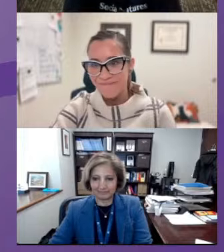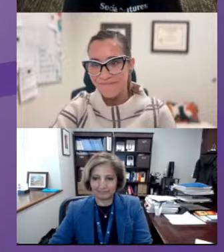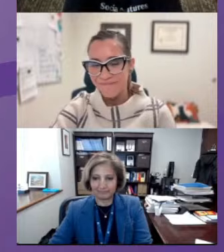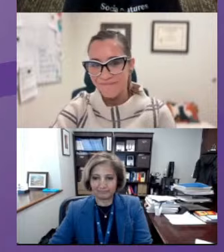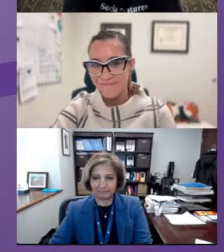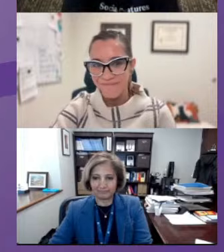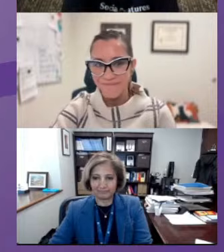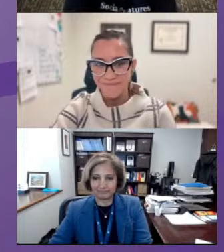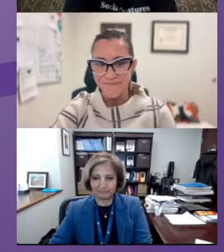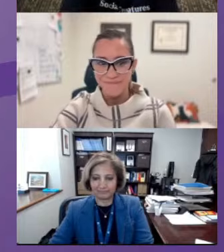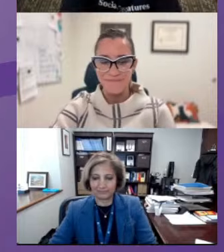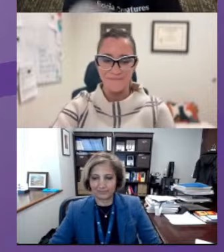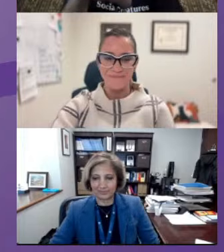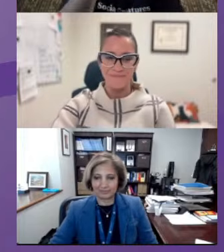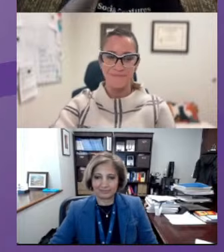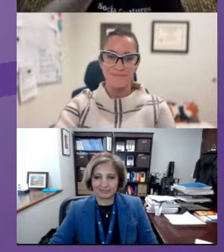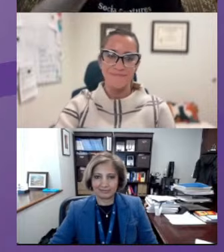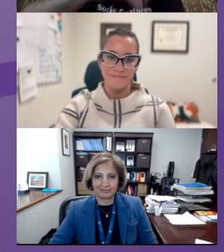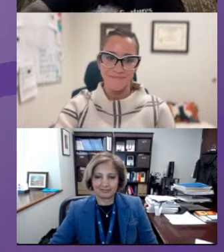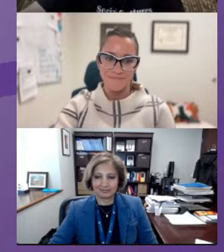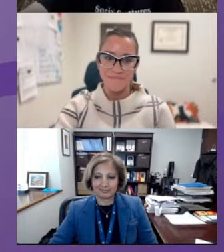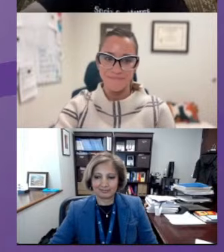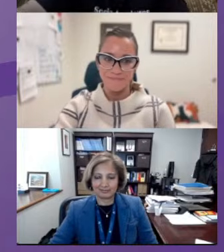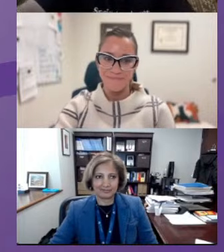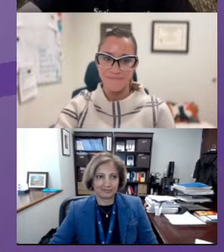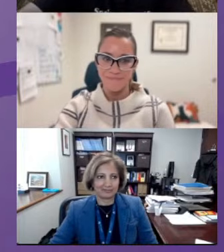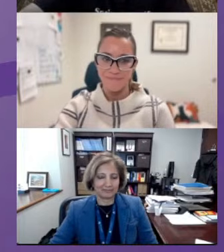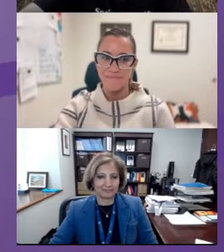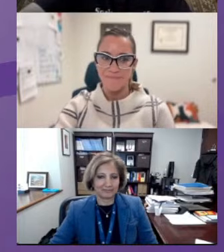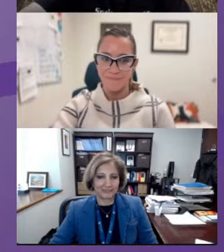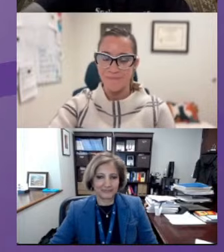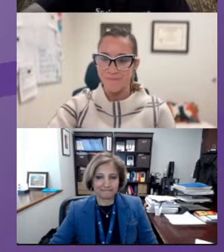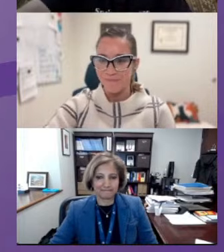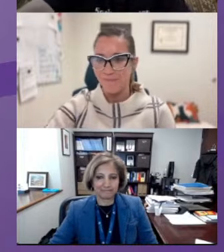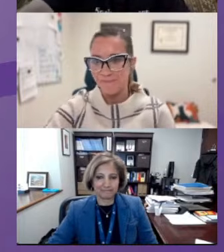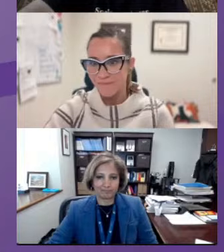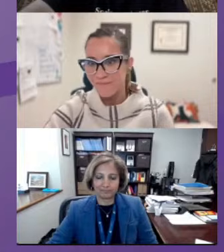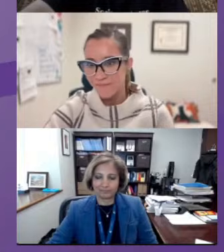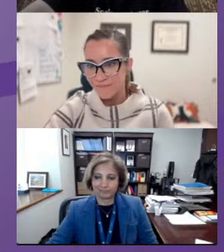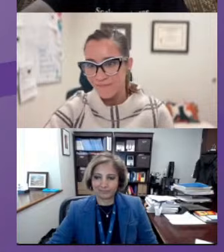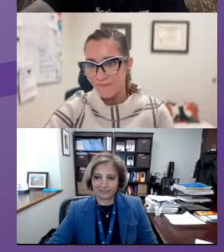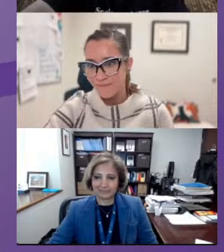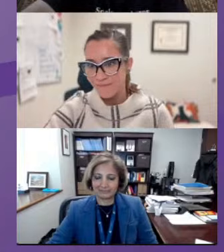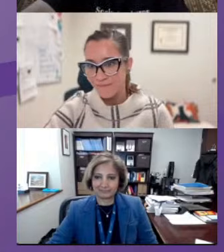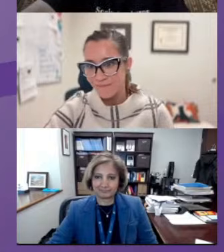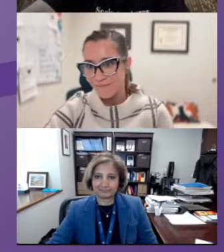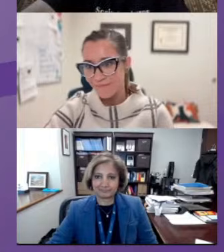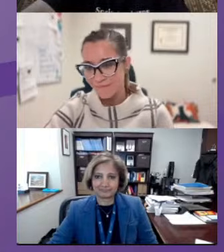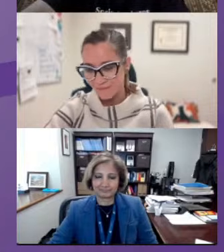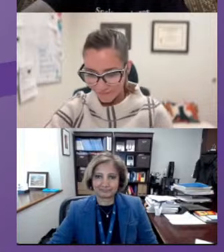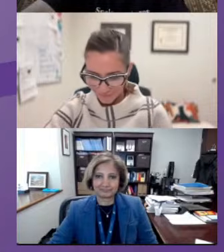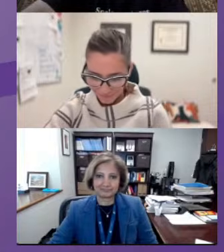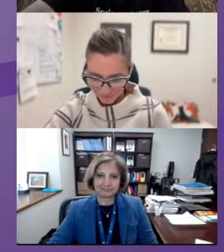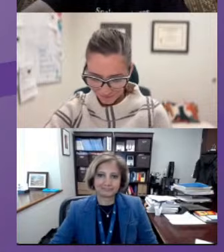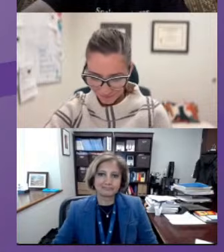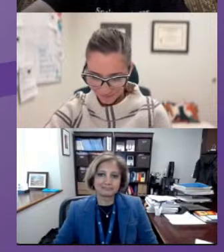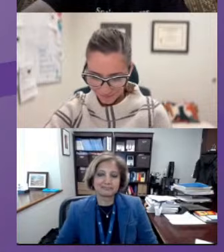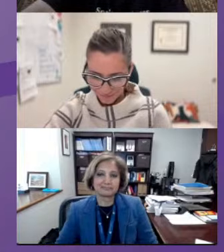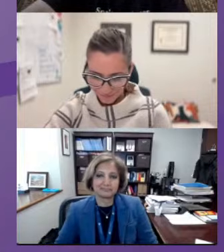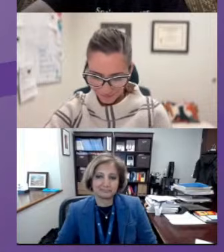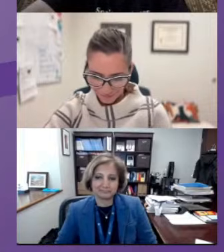it's incumbent on us trying to understand it and trying to treat patients to figure out a way to navigate and manage